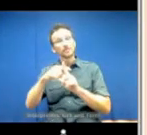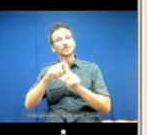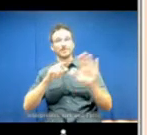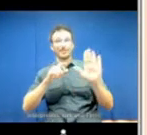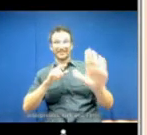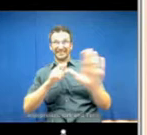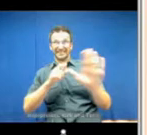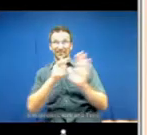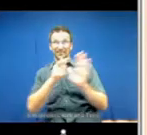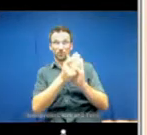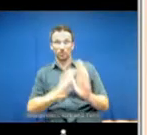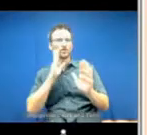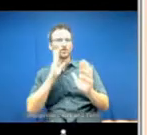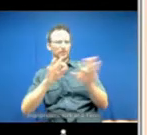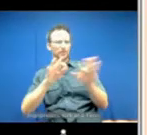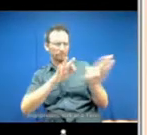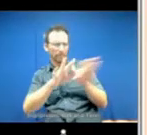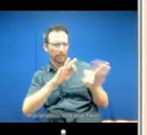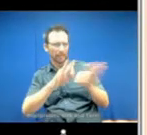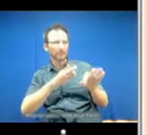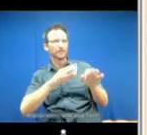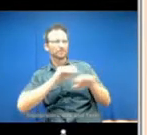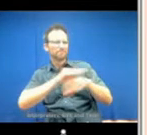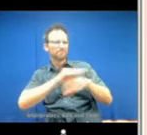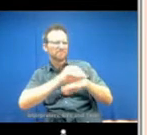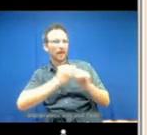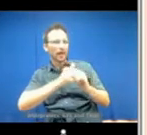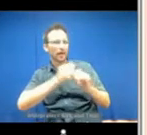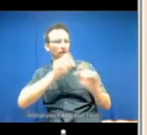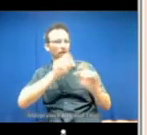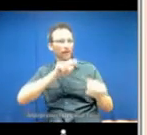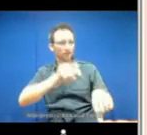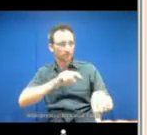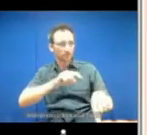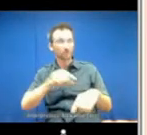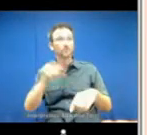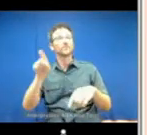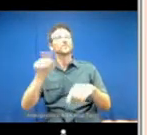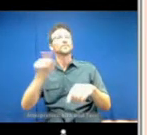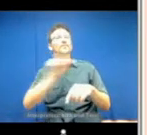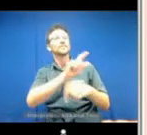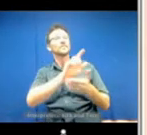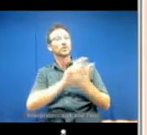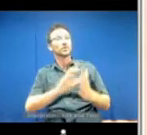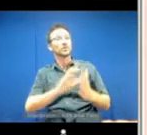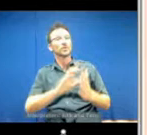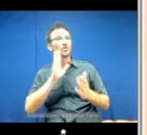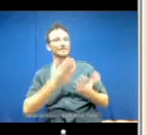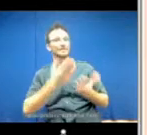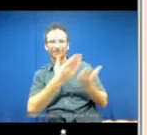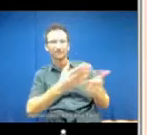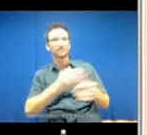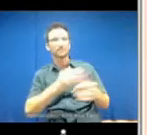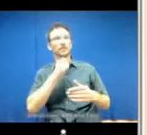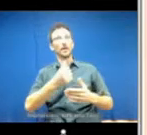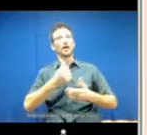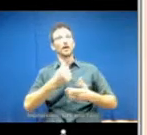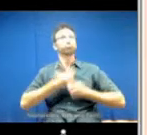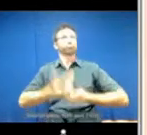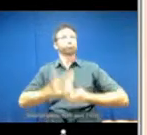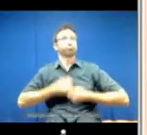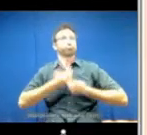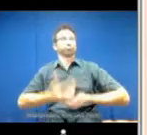questions. In particular, they're told not to volunteer information, to answer just the question that's been